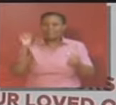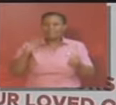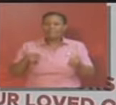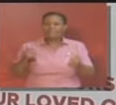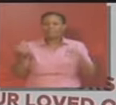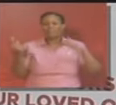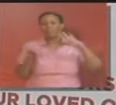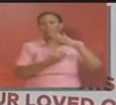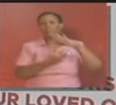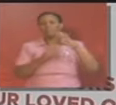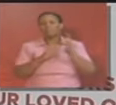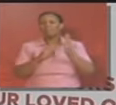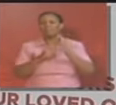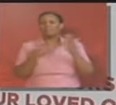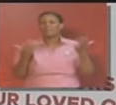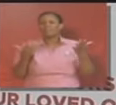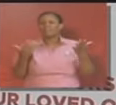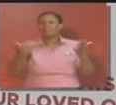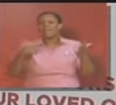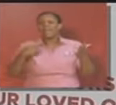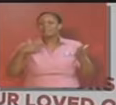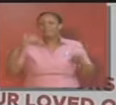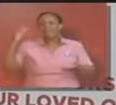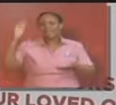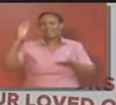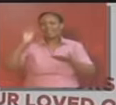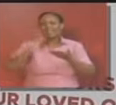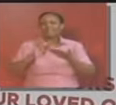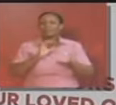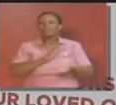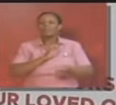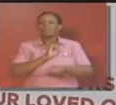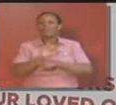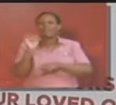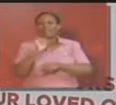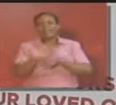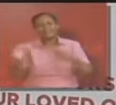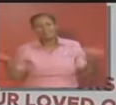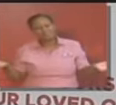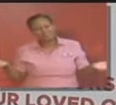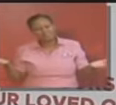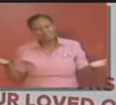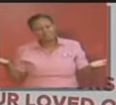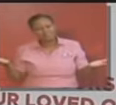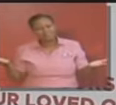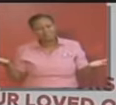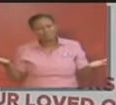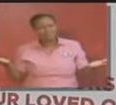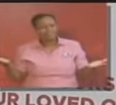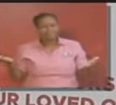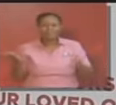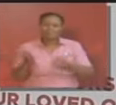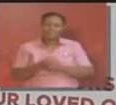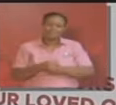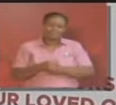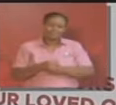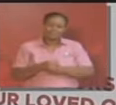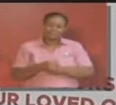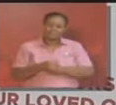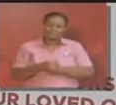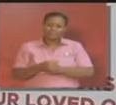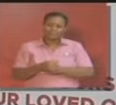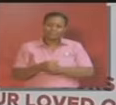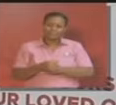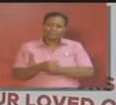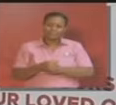quarantine. Some of the original cases arising from the station, they generated 6 more COVID